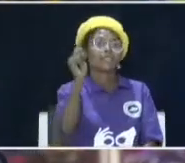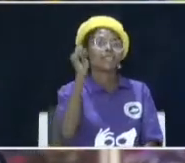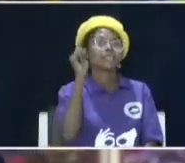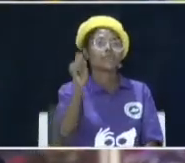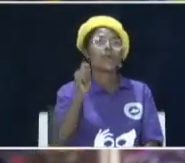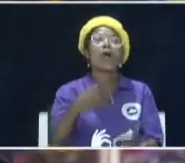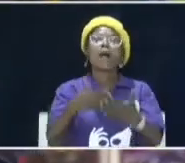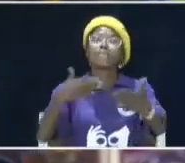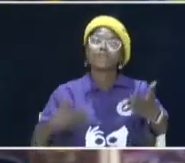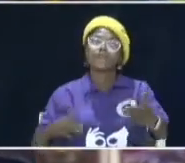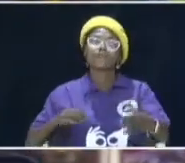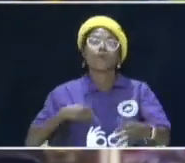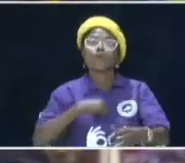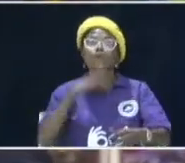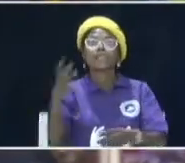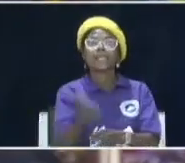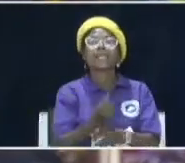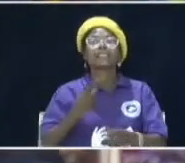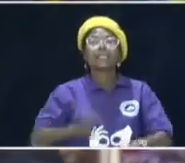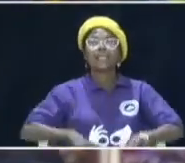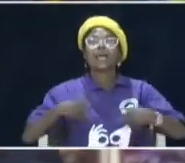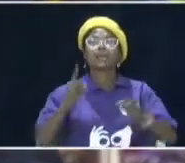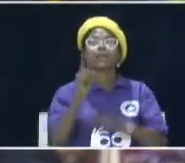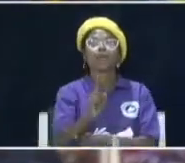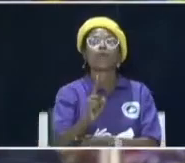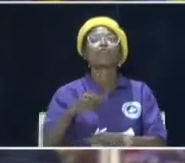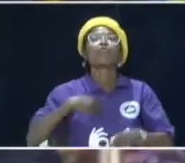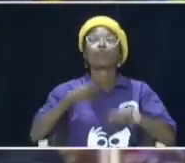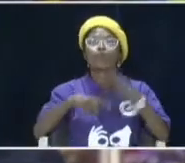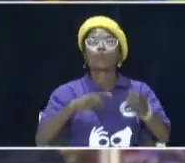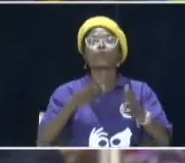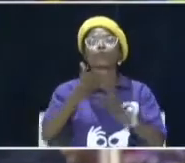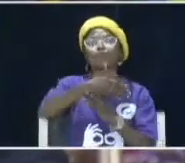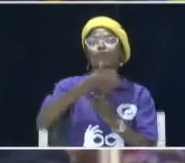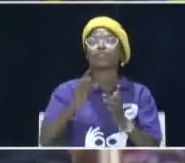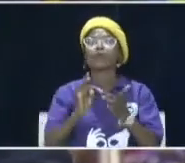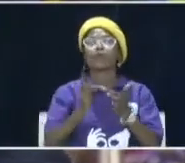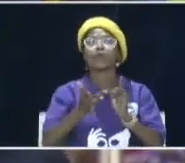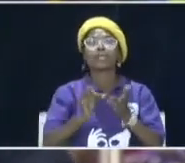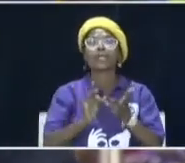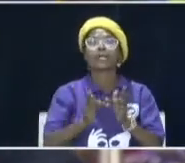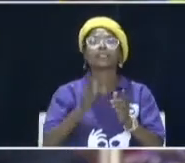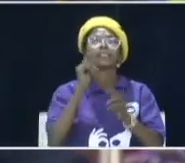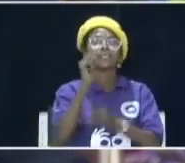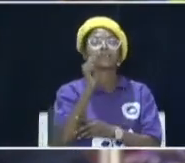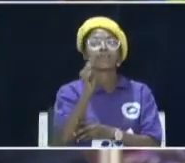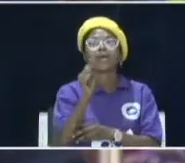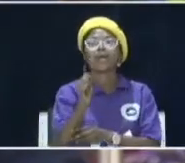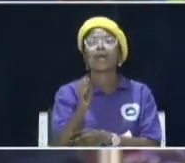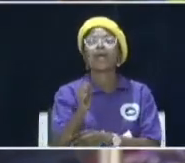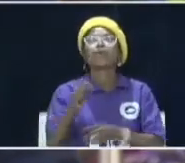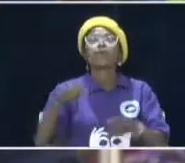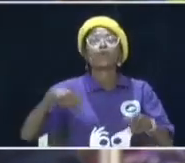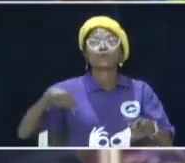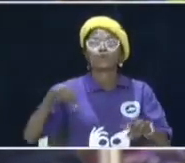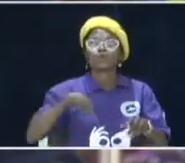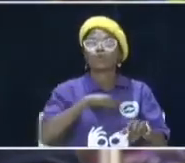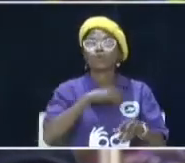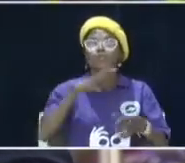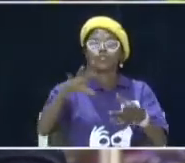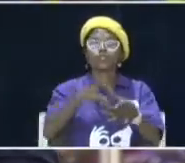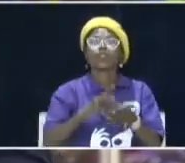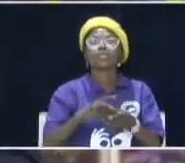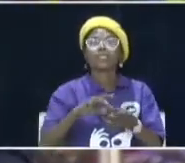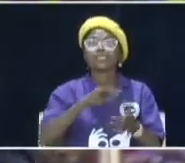live testifiers, we'll go through the online testimonies. And should you be joining this service online